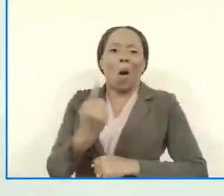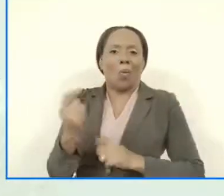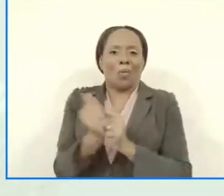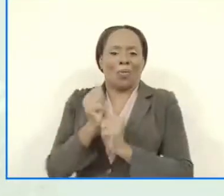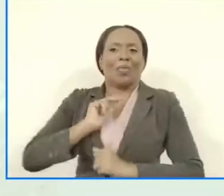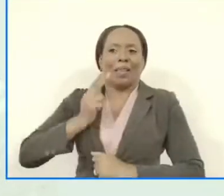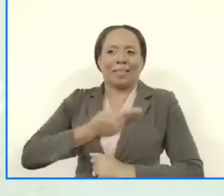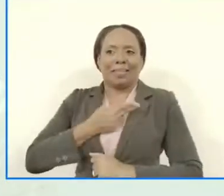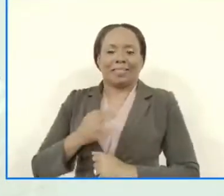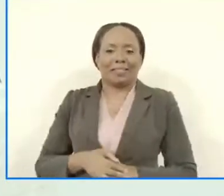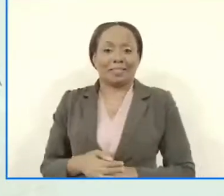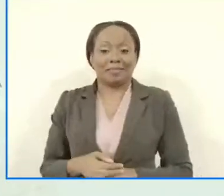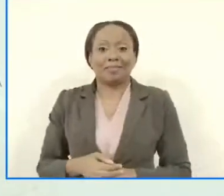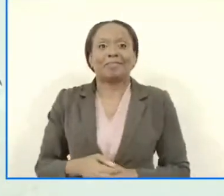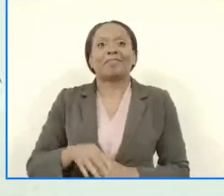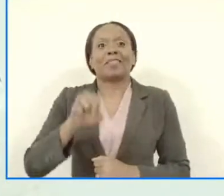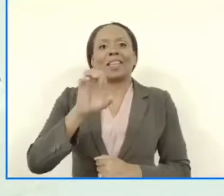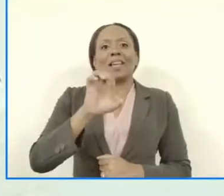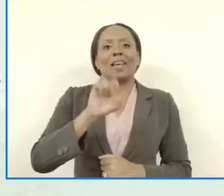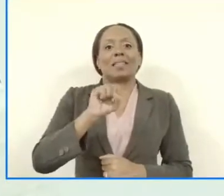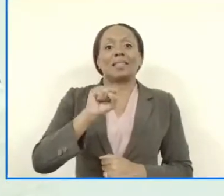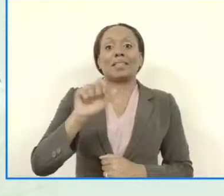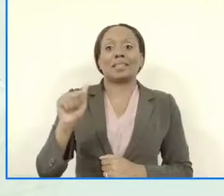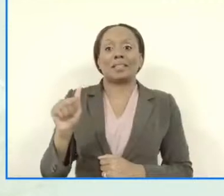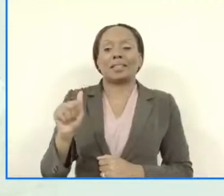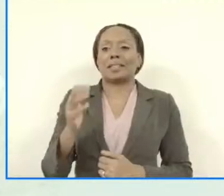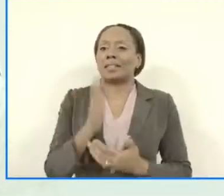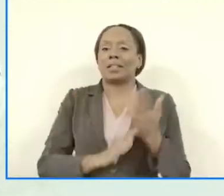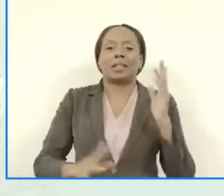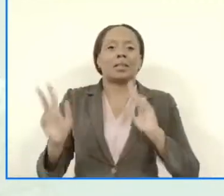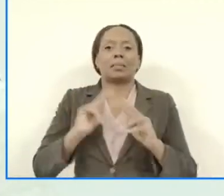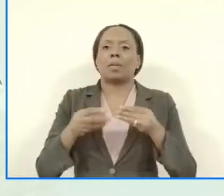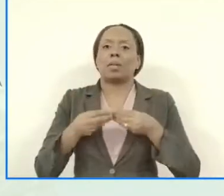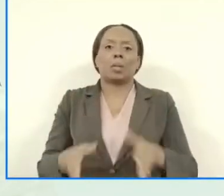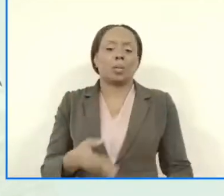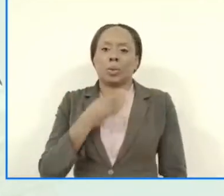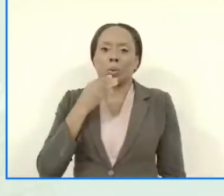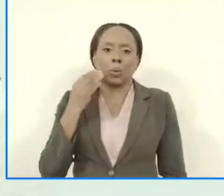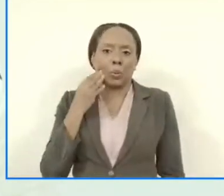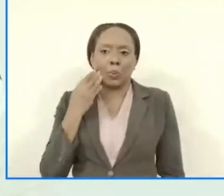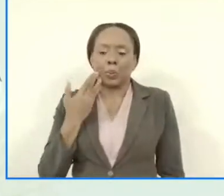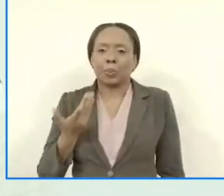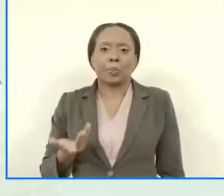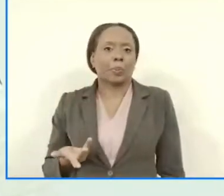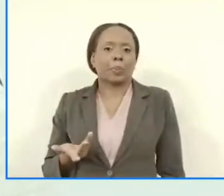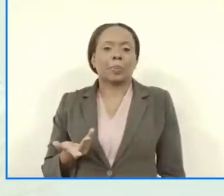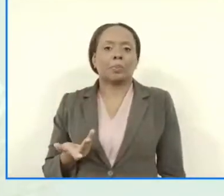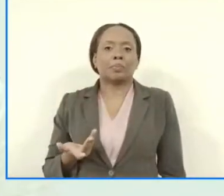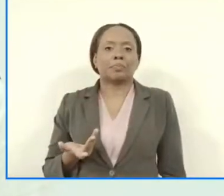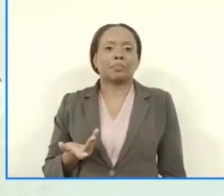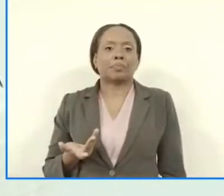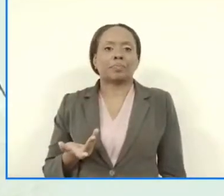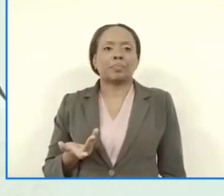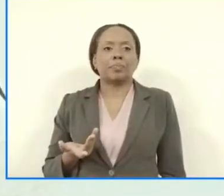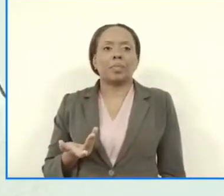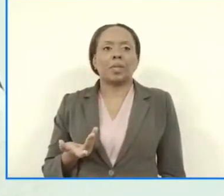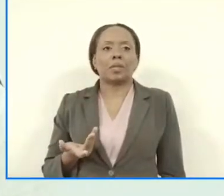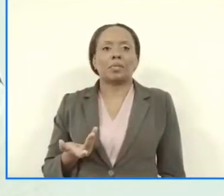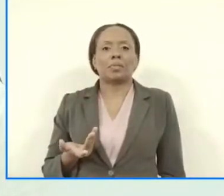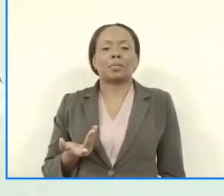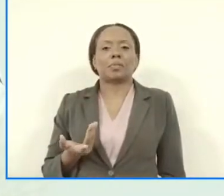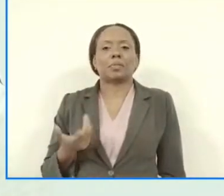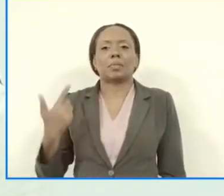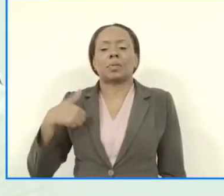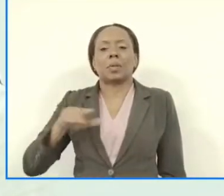and staff who have lost homes as well, and from our end, we are very conscious of the devastation caused